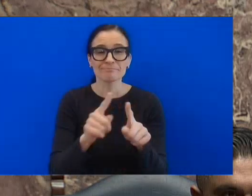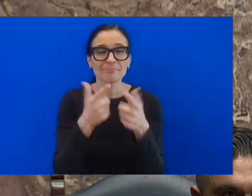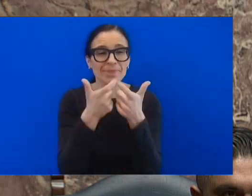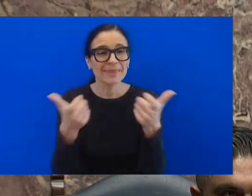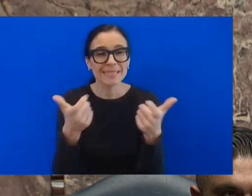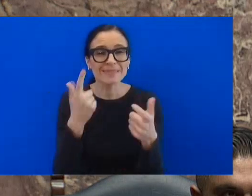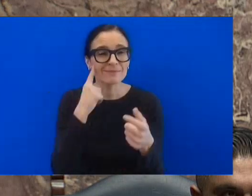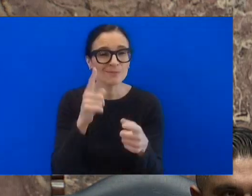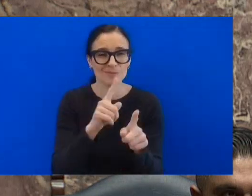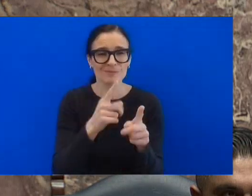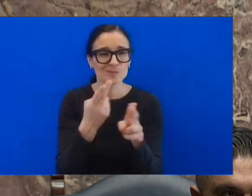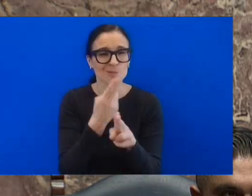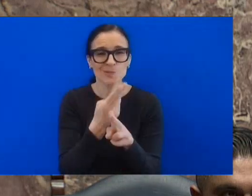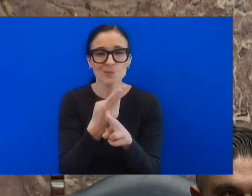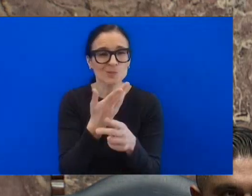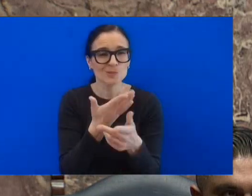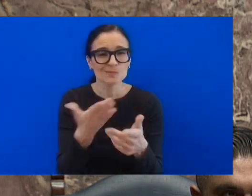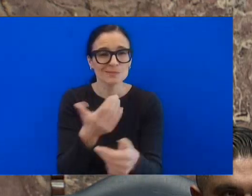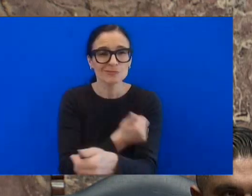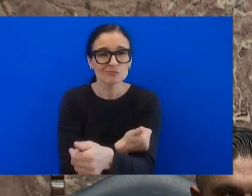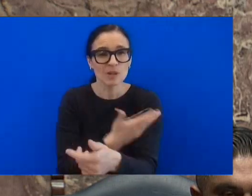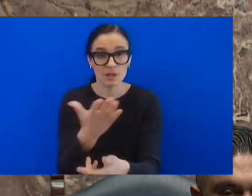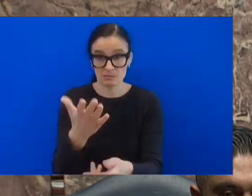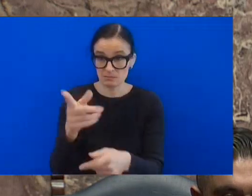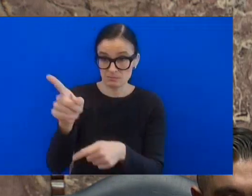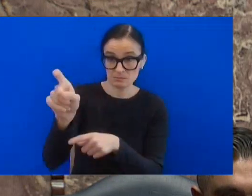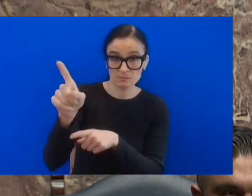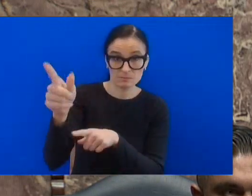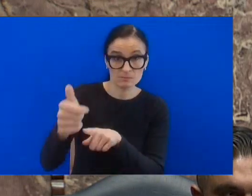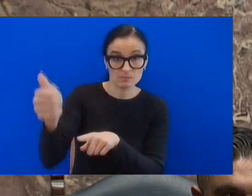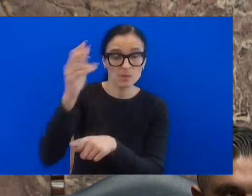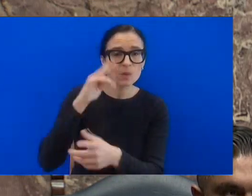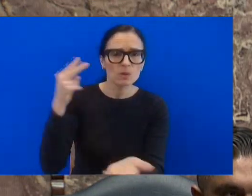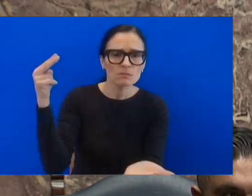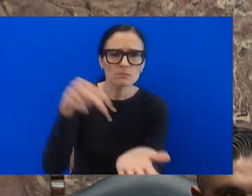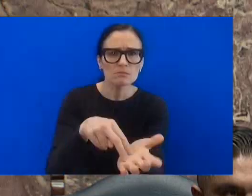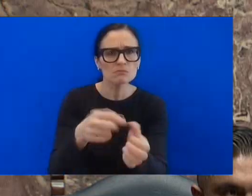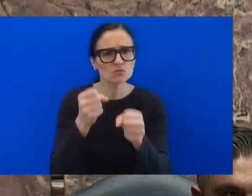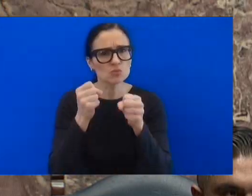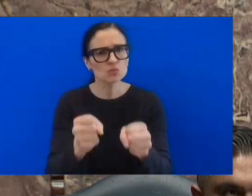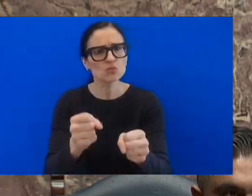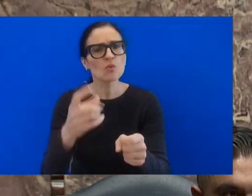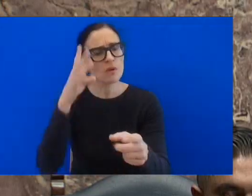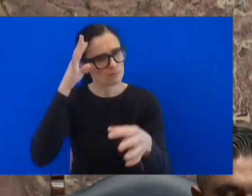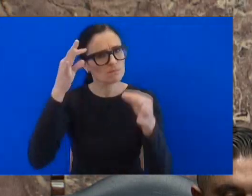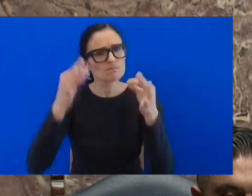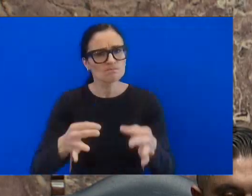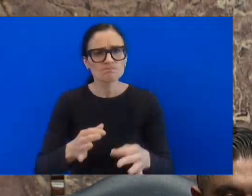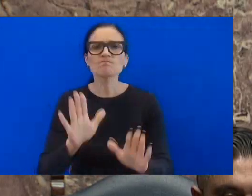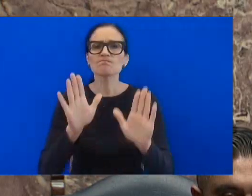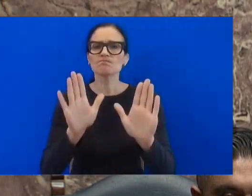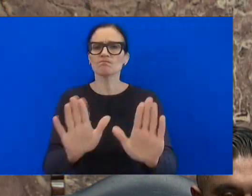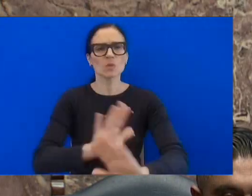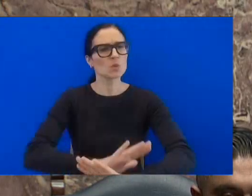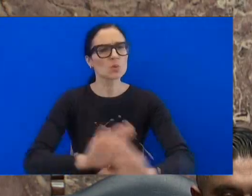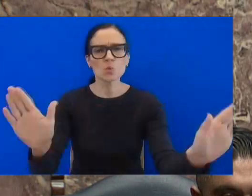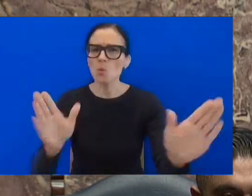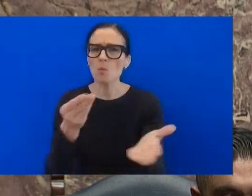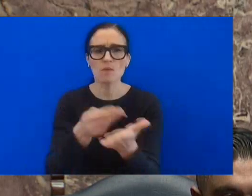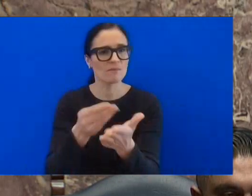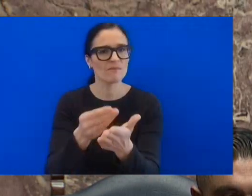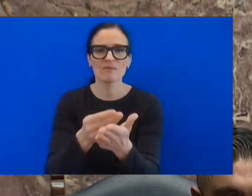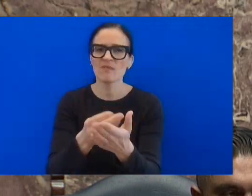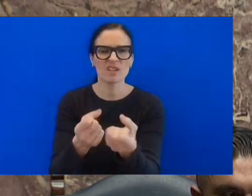to defunding his beloved anti-police organizations that are fighting to legalize drugs and instead fund